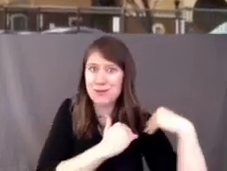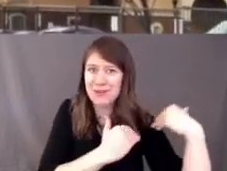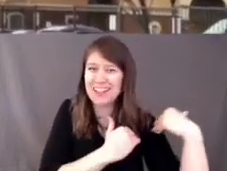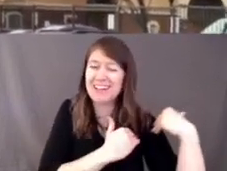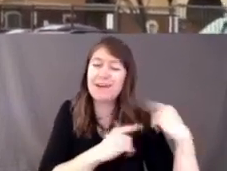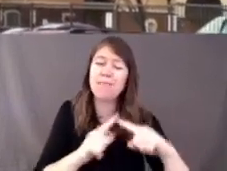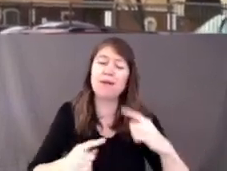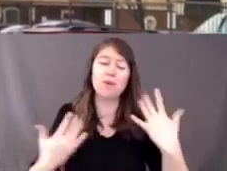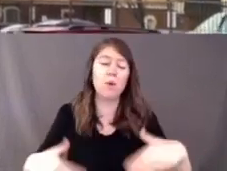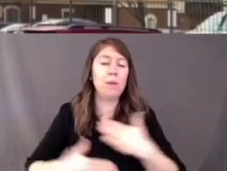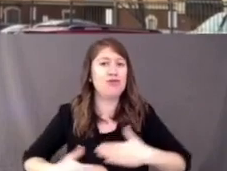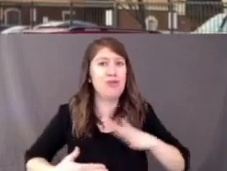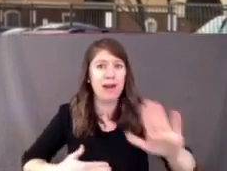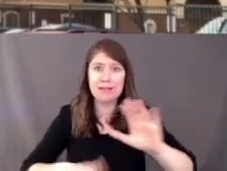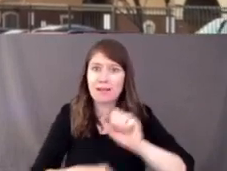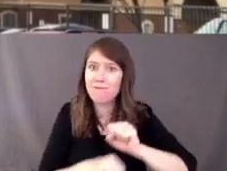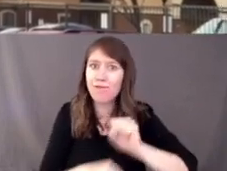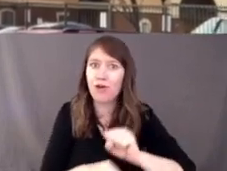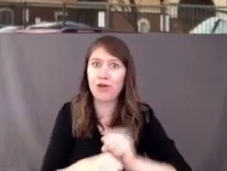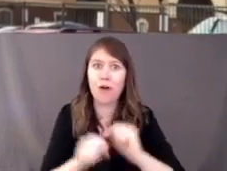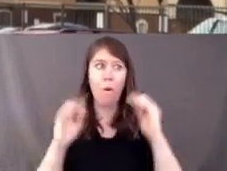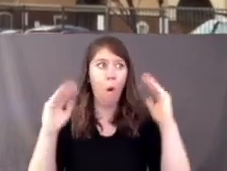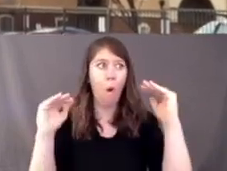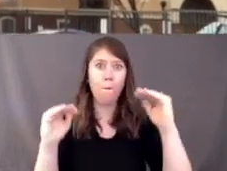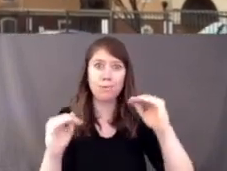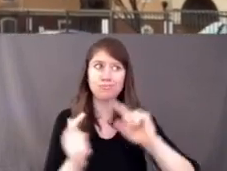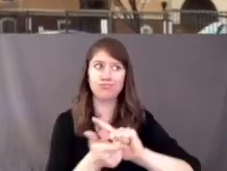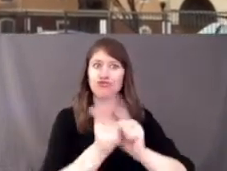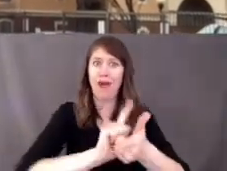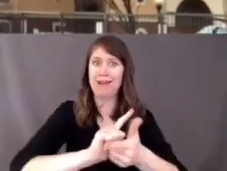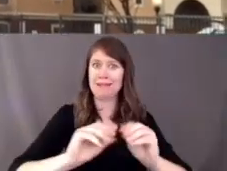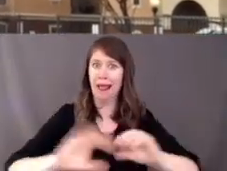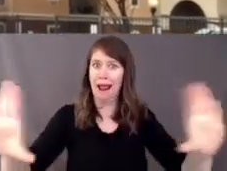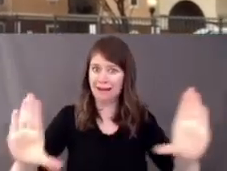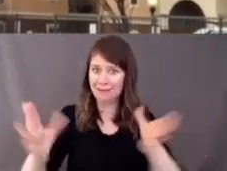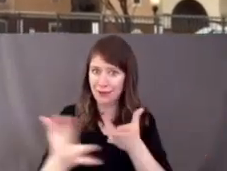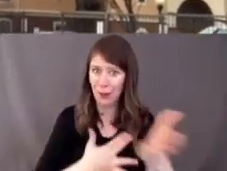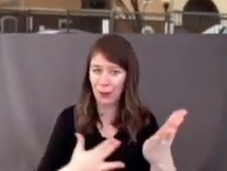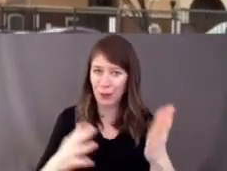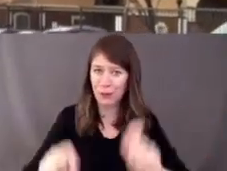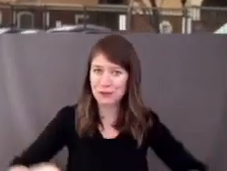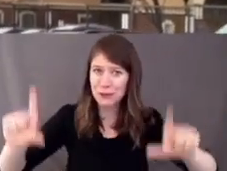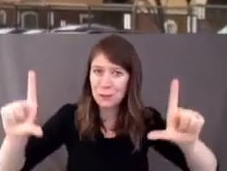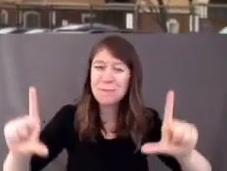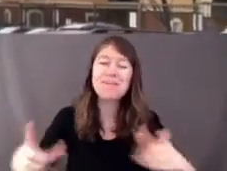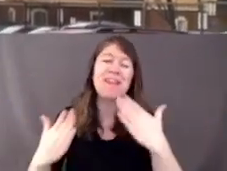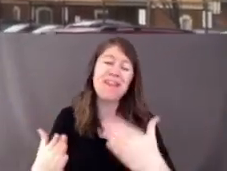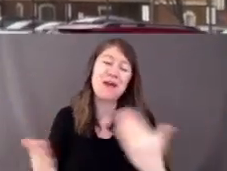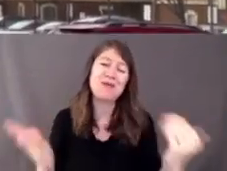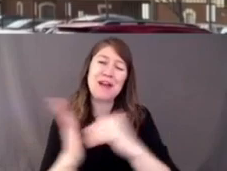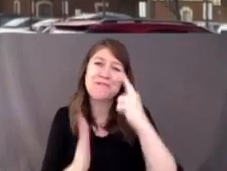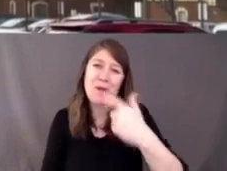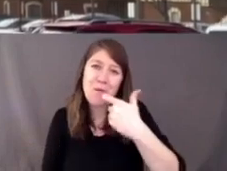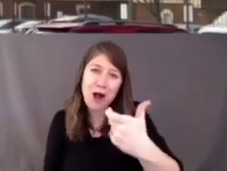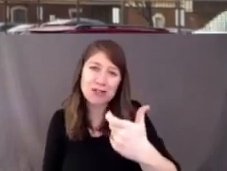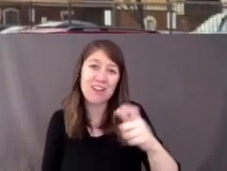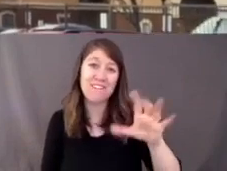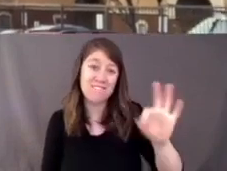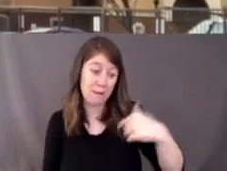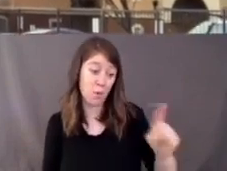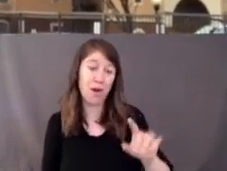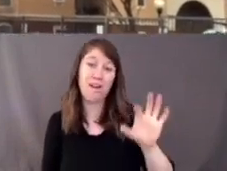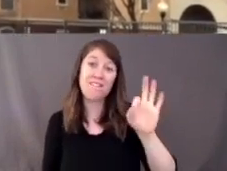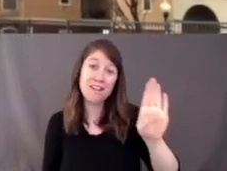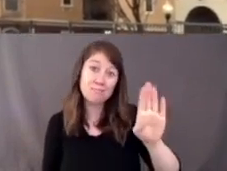But I really appreciate his effort, and I hope that it translates over this Zoom screen. As always, thank you so much for watching. You can find me on